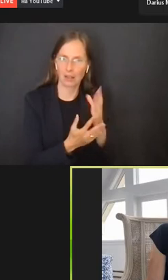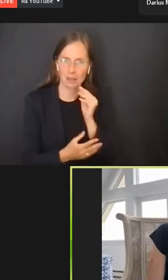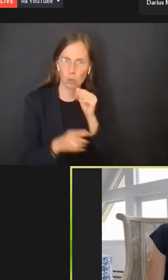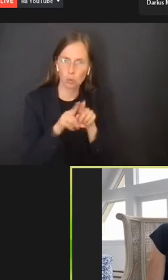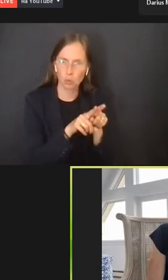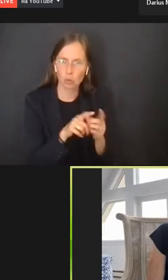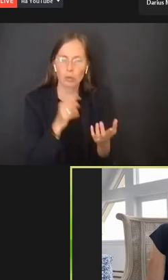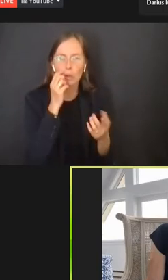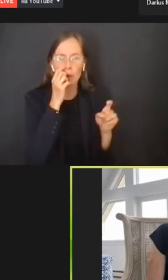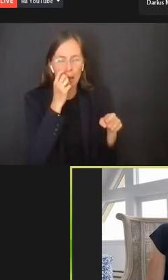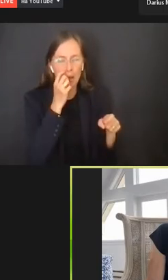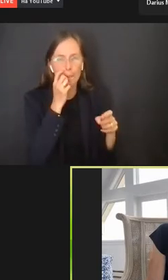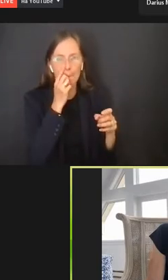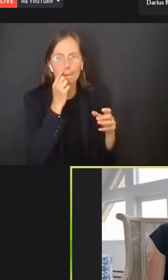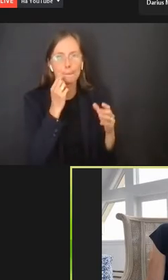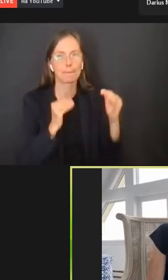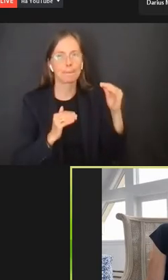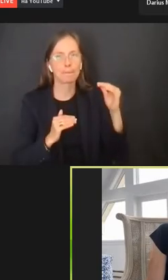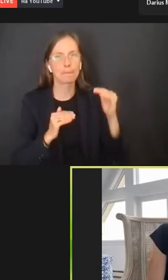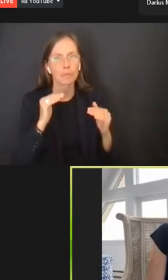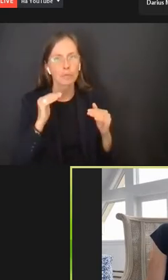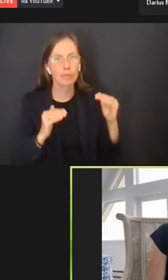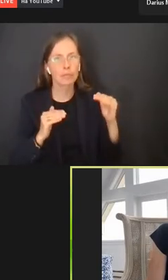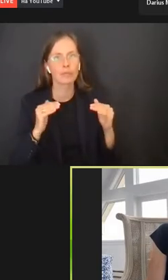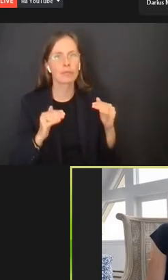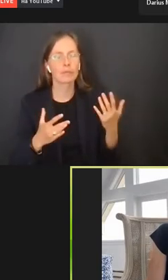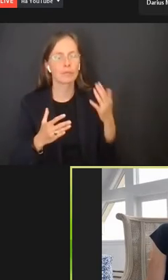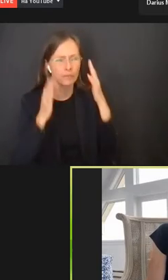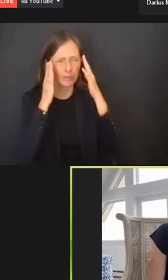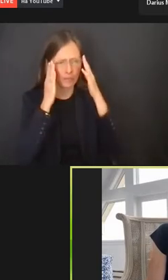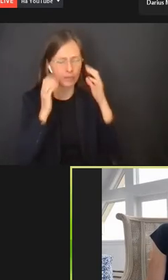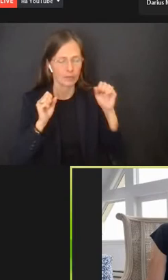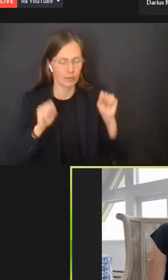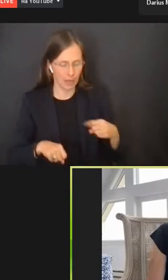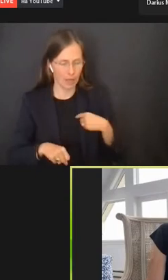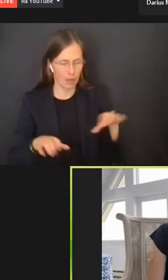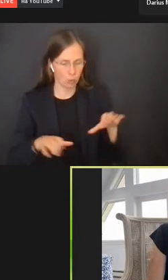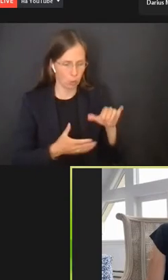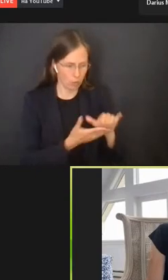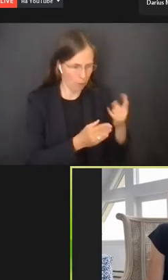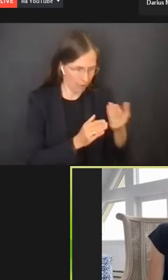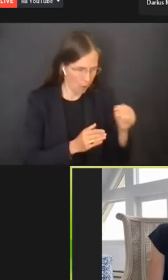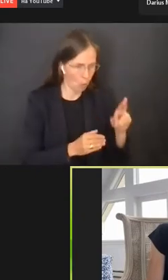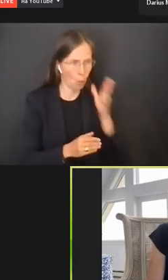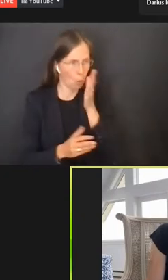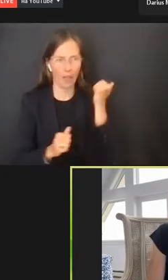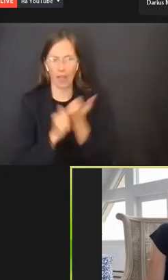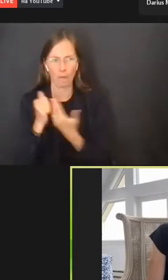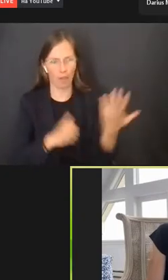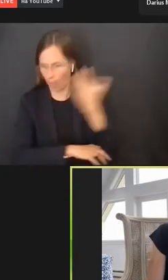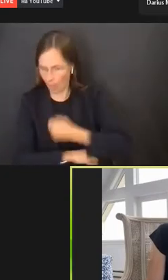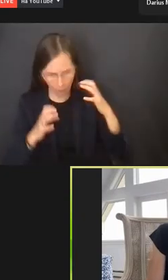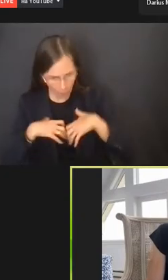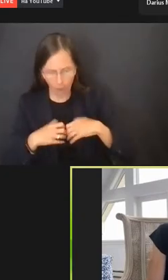you've had to kind of balance, can I do this or will it all collapse? And where does that live in me? The